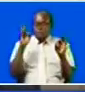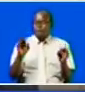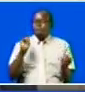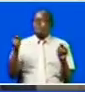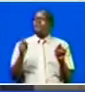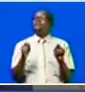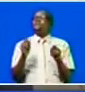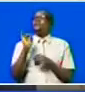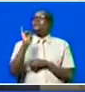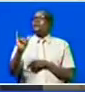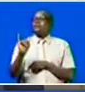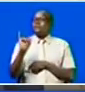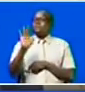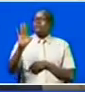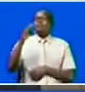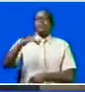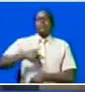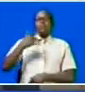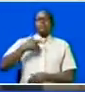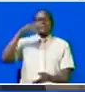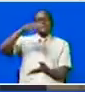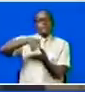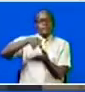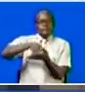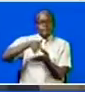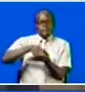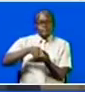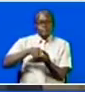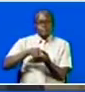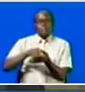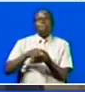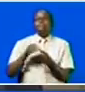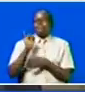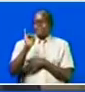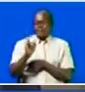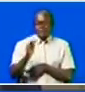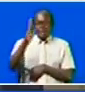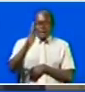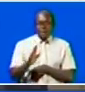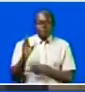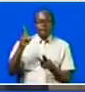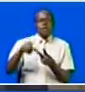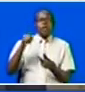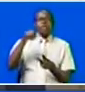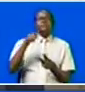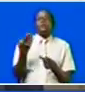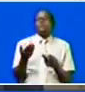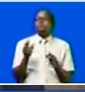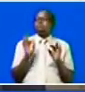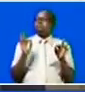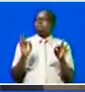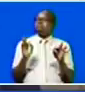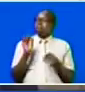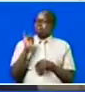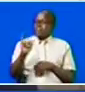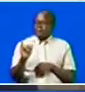changes" was her WhatsApp status. Complacency was clearly never an option, and excellence